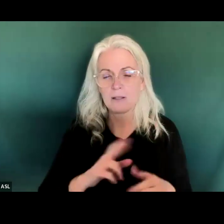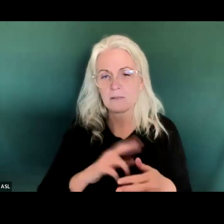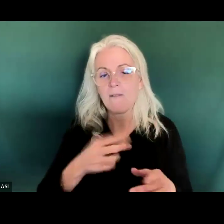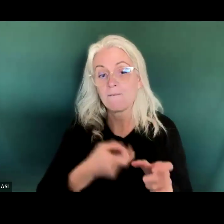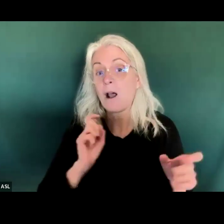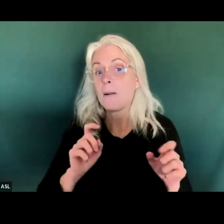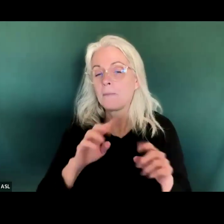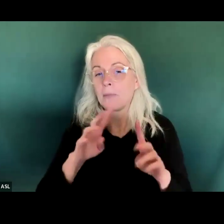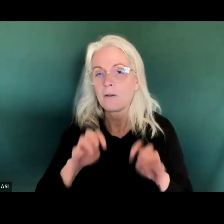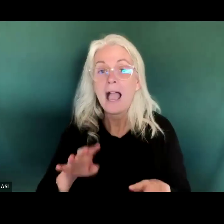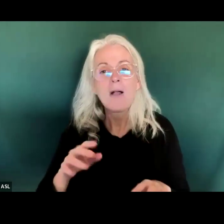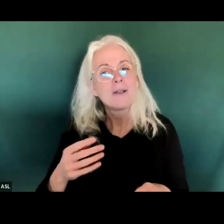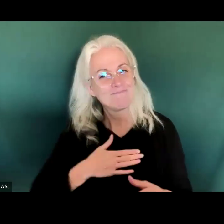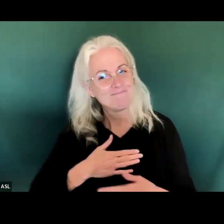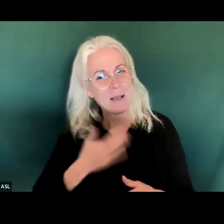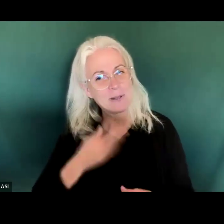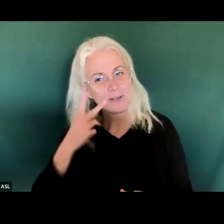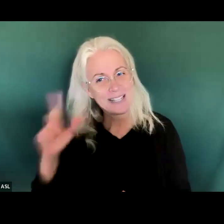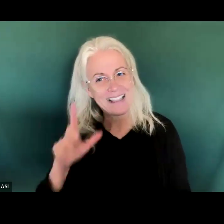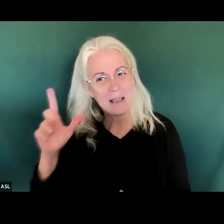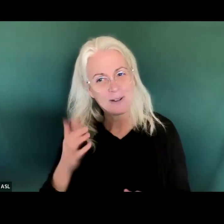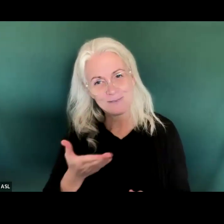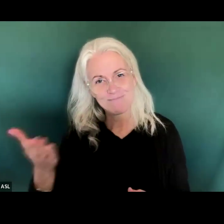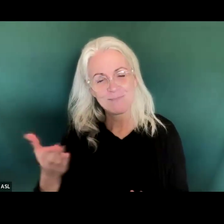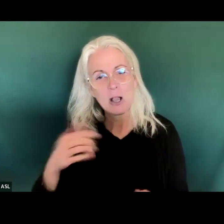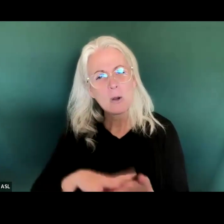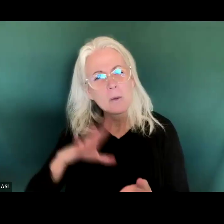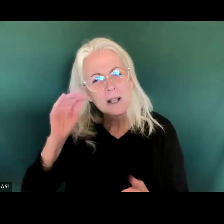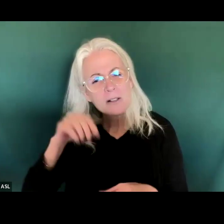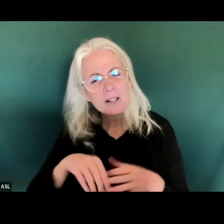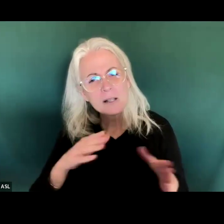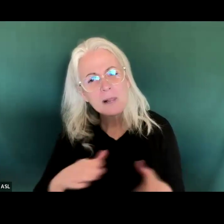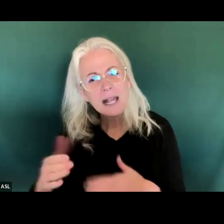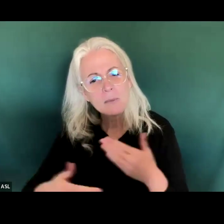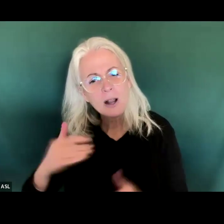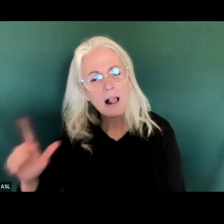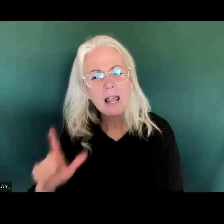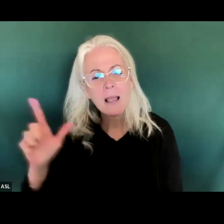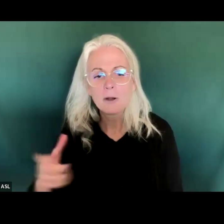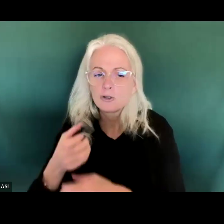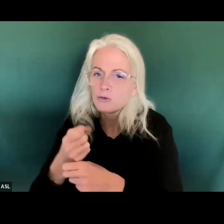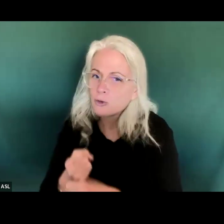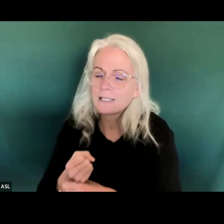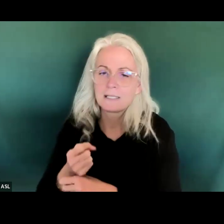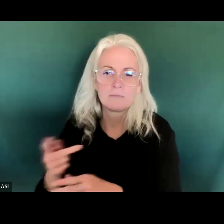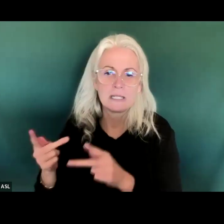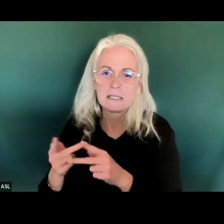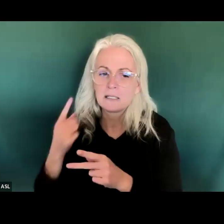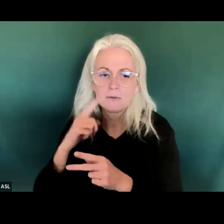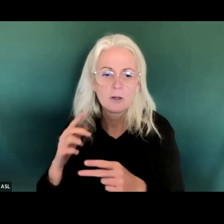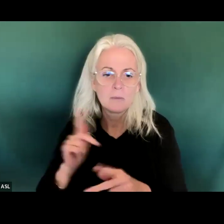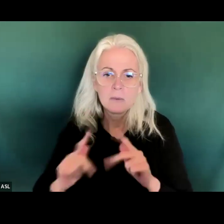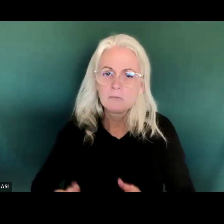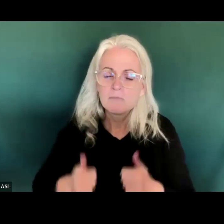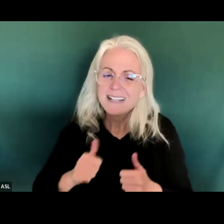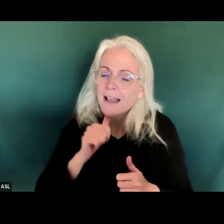pleased to see libraries are well represented. As we learned in the digital equity planning process, libraries are trusted messengers for residents.